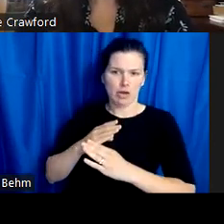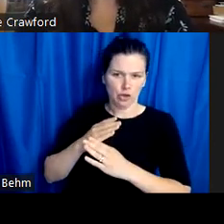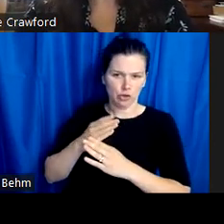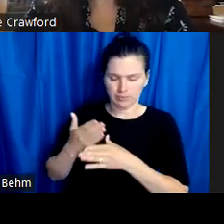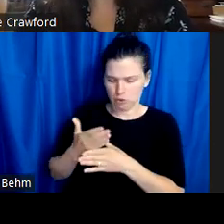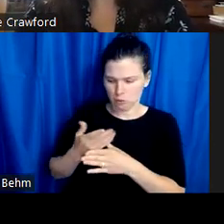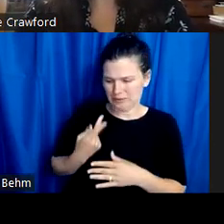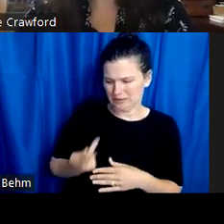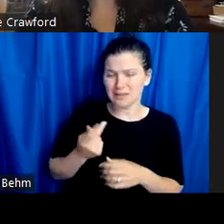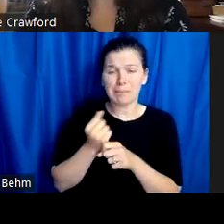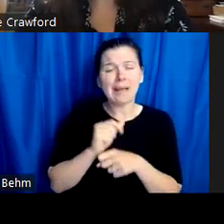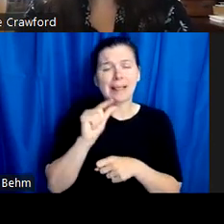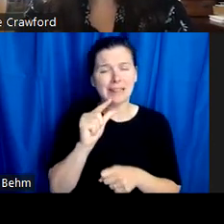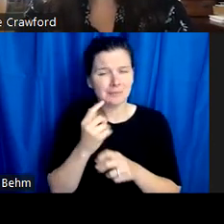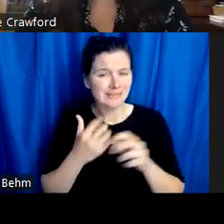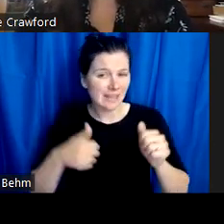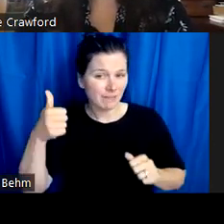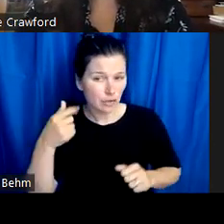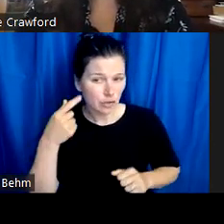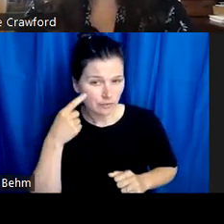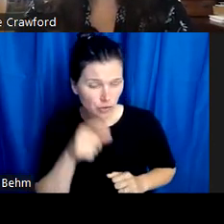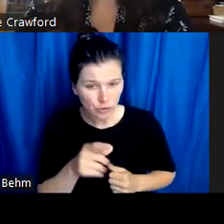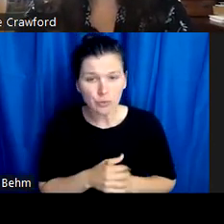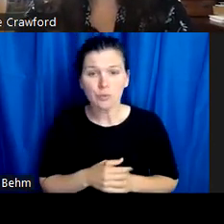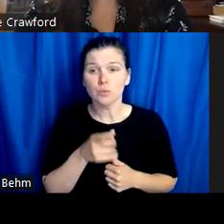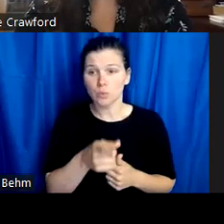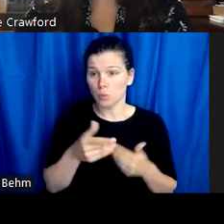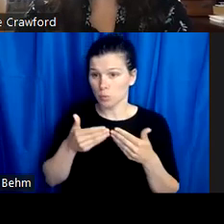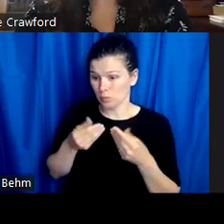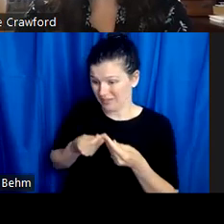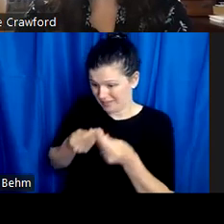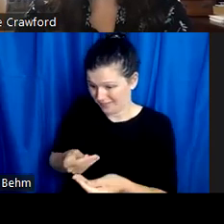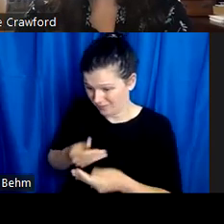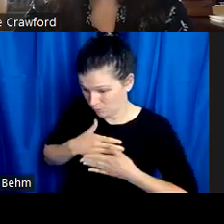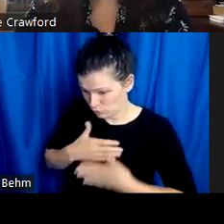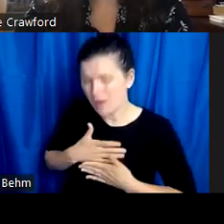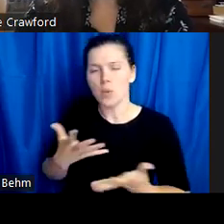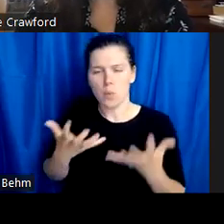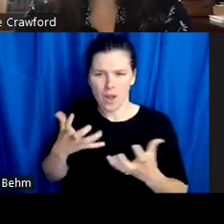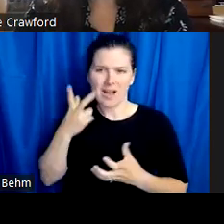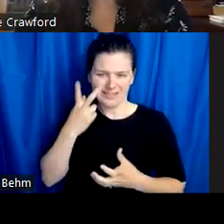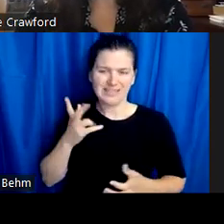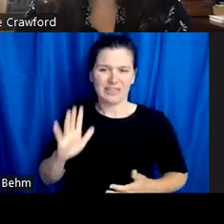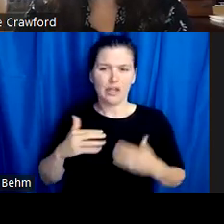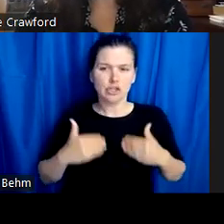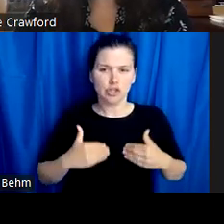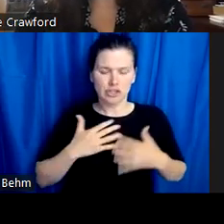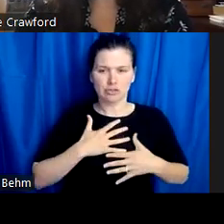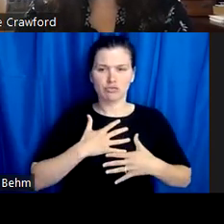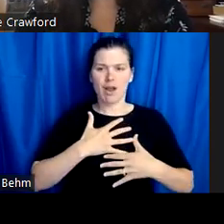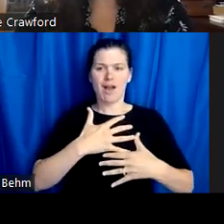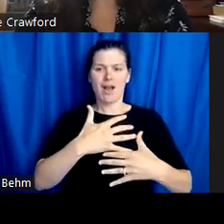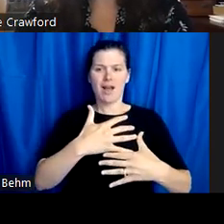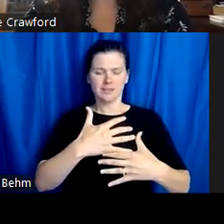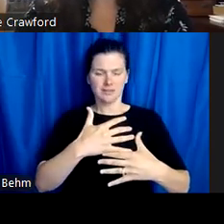That makes it a little bit safer for you. So when you give the breath, you want to see the chest rise. You only want to give that breath to see